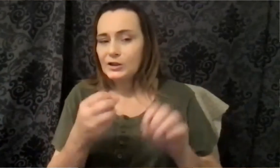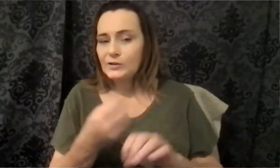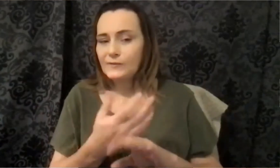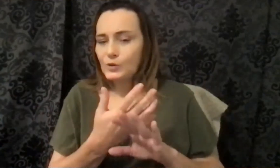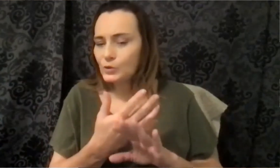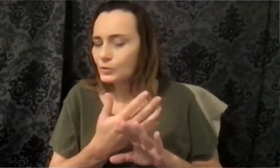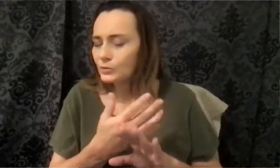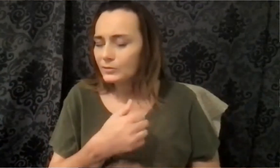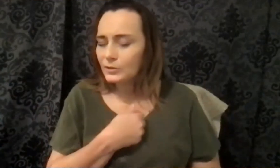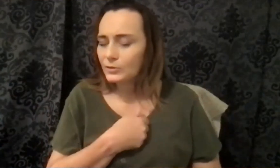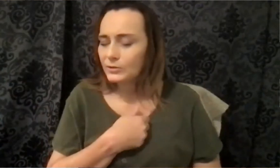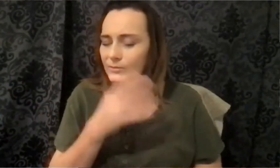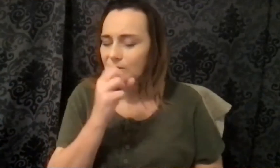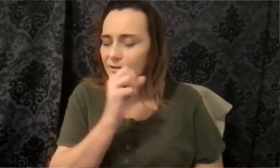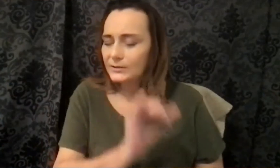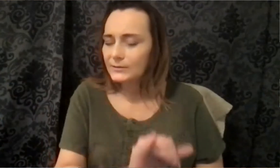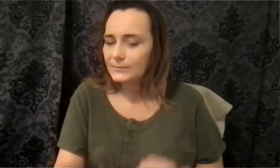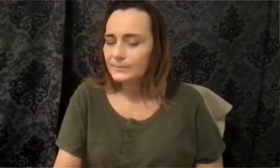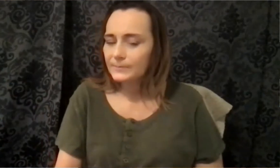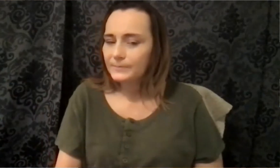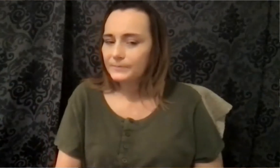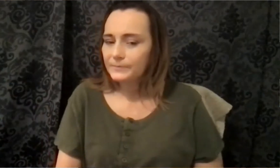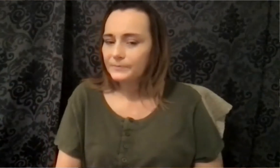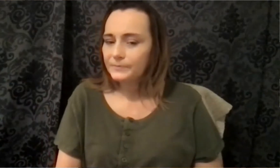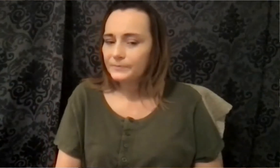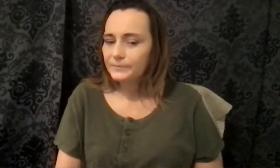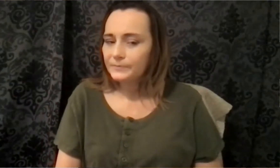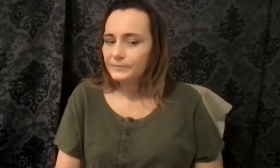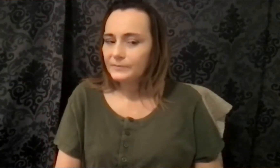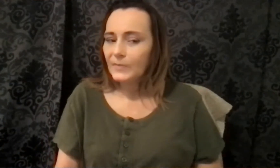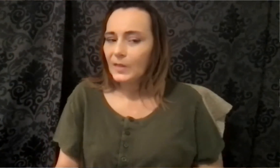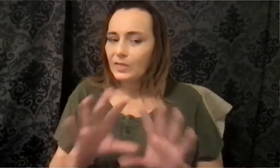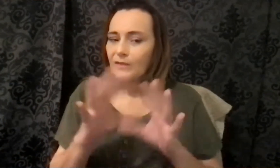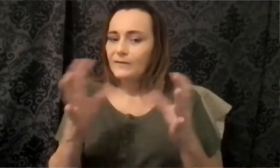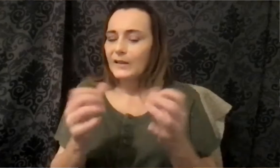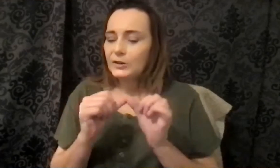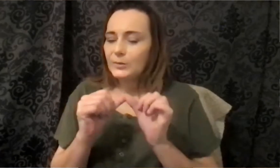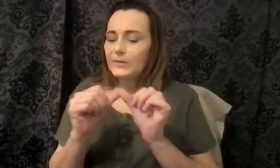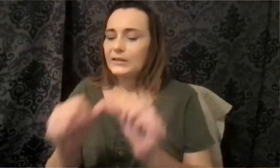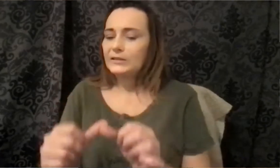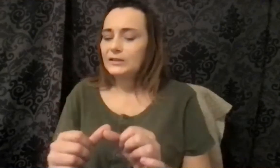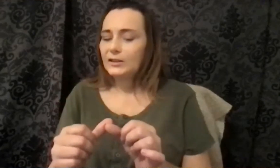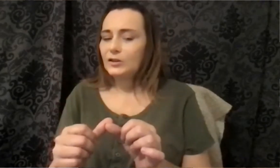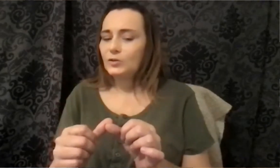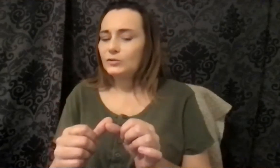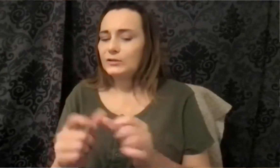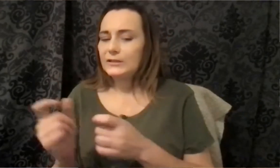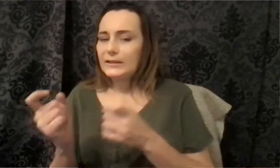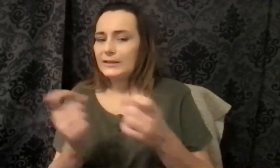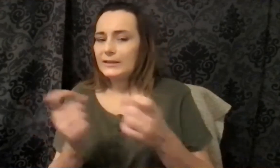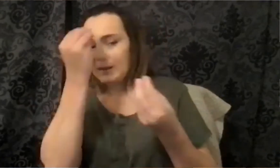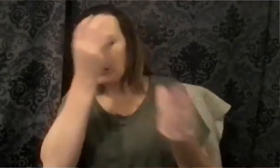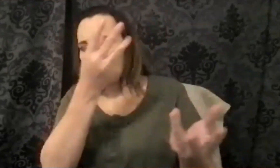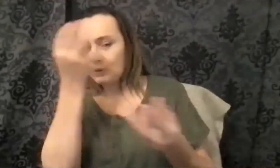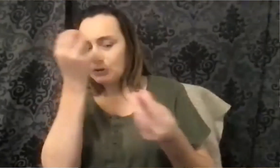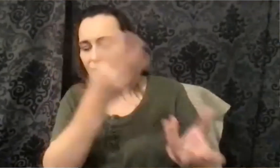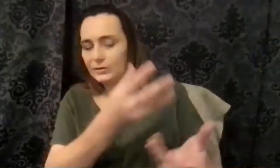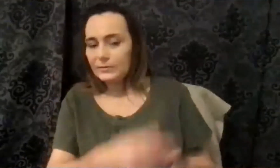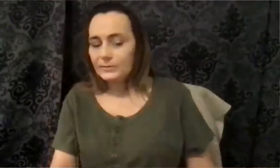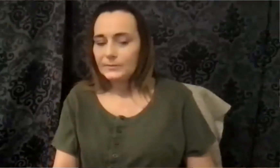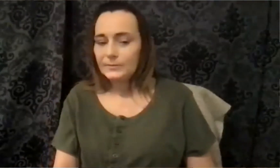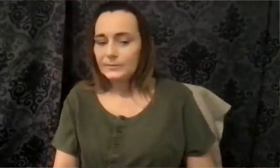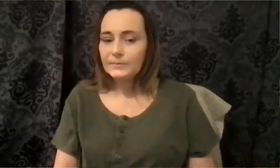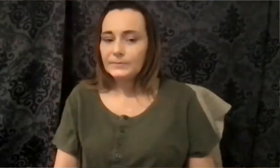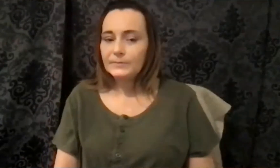the fellowship continued to review drafts and provide input. All of the work happened